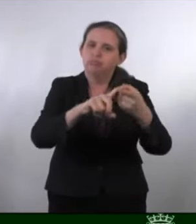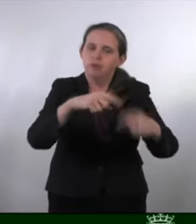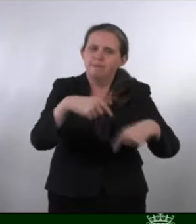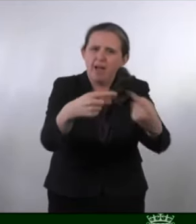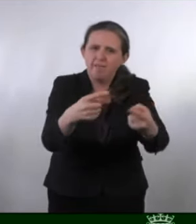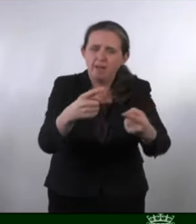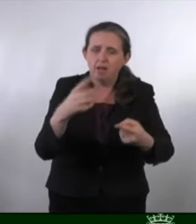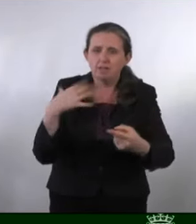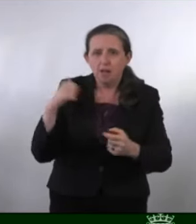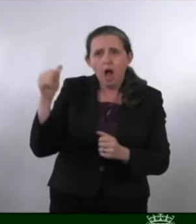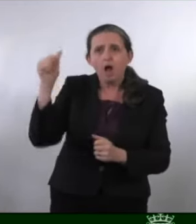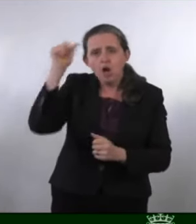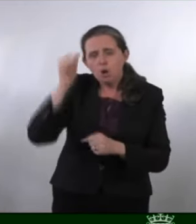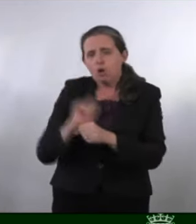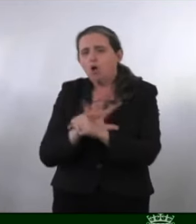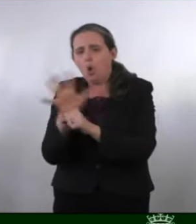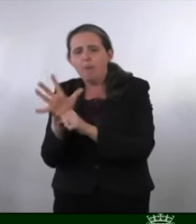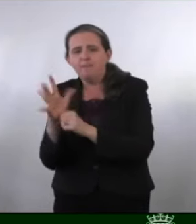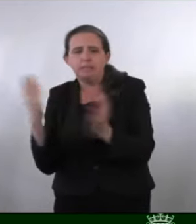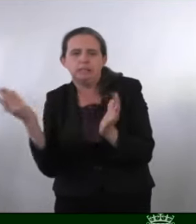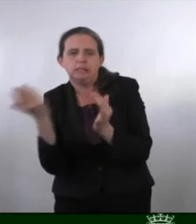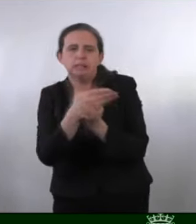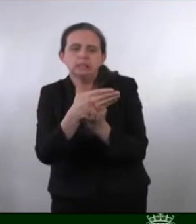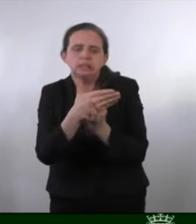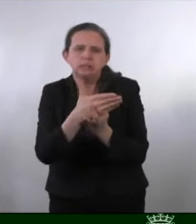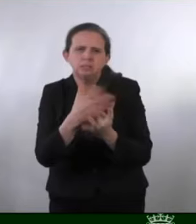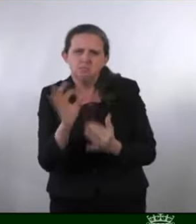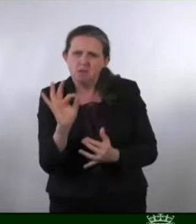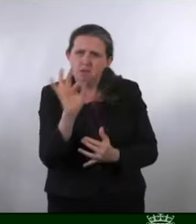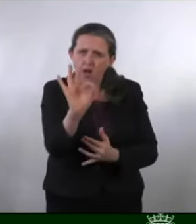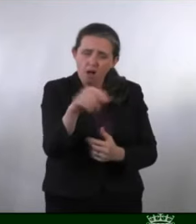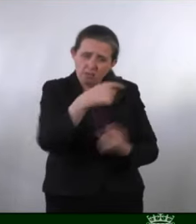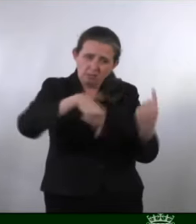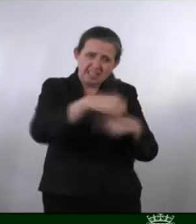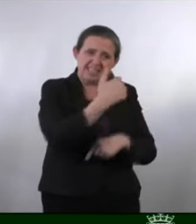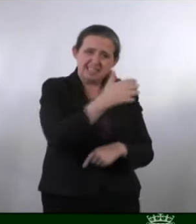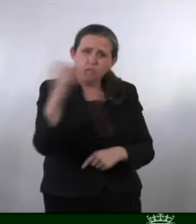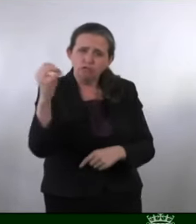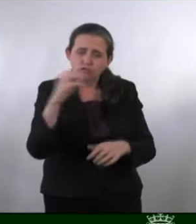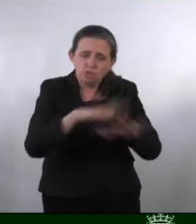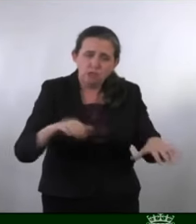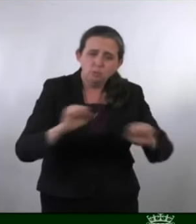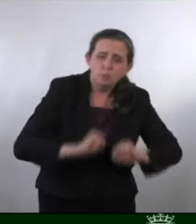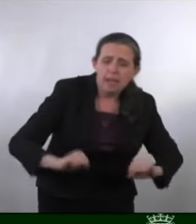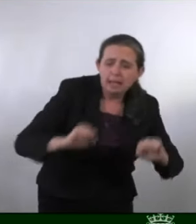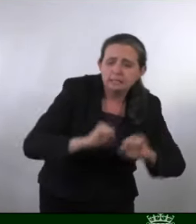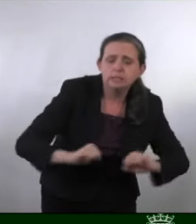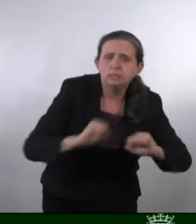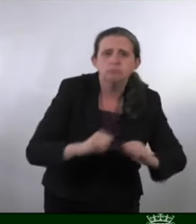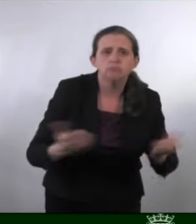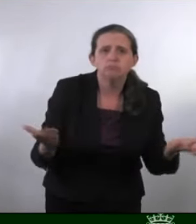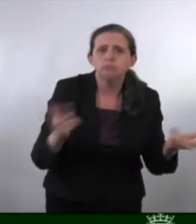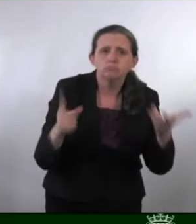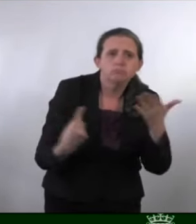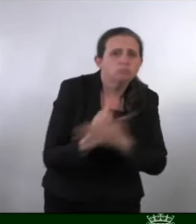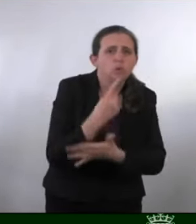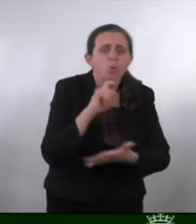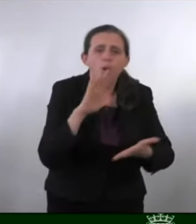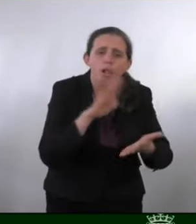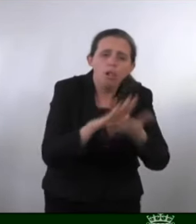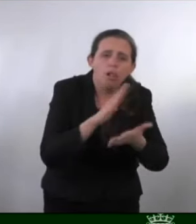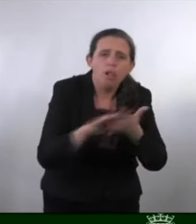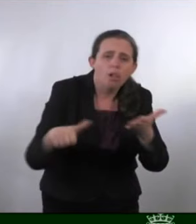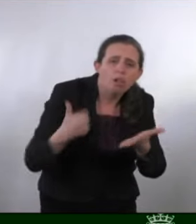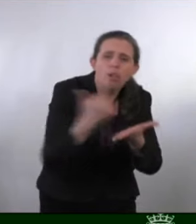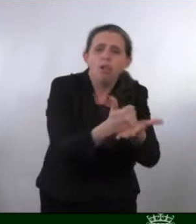what progress is being made and what plans he has to ensure that those children be placed with their forever families as quickly as possible? Secretary of State. Well,